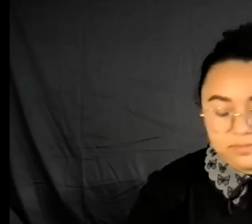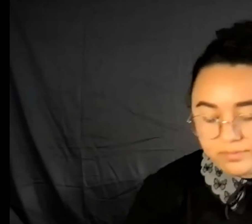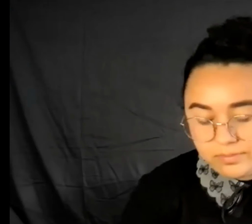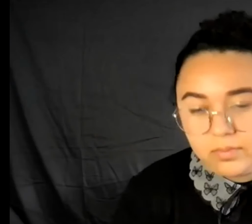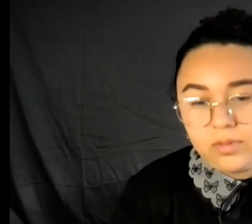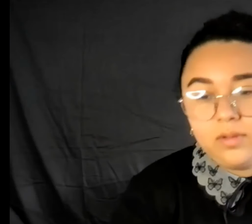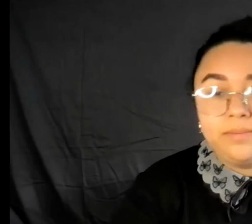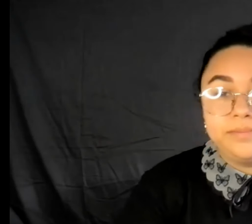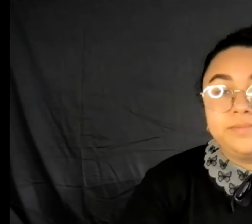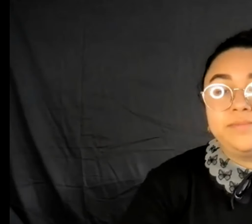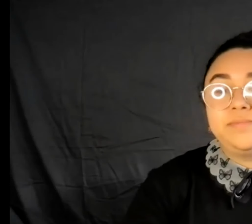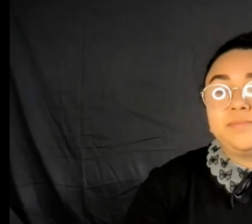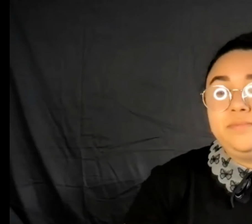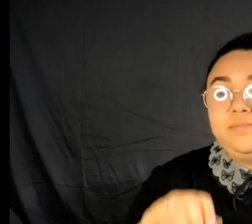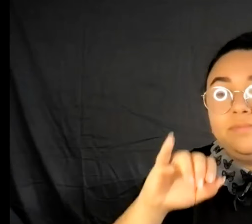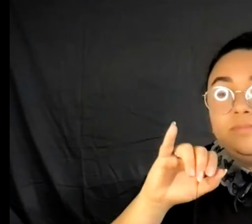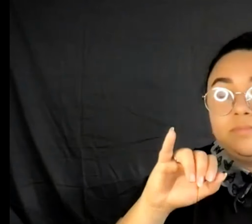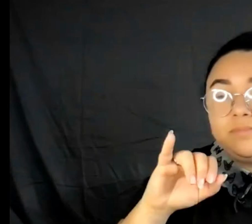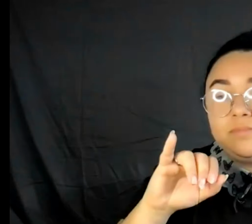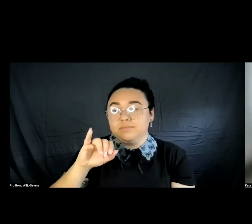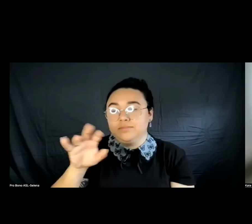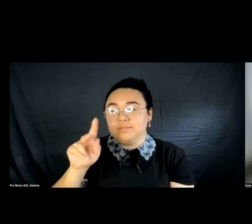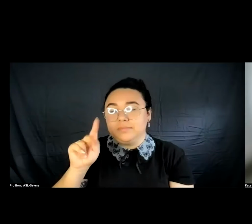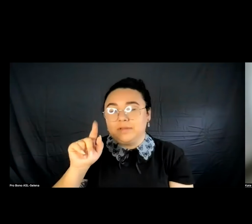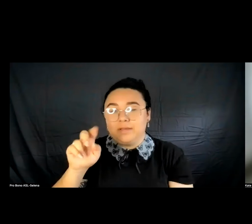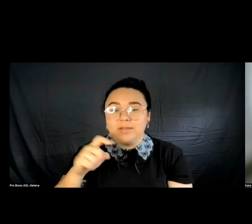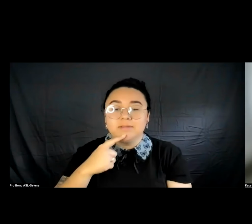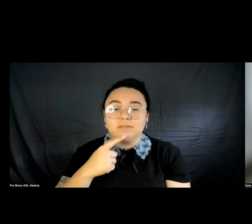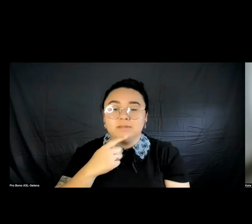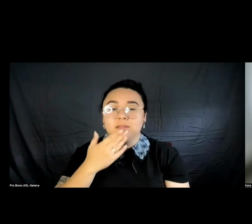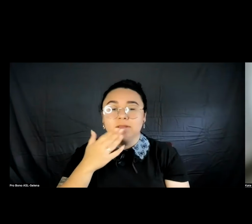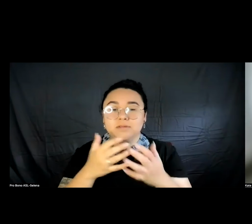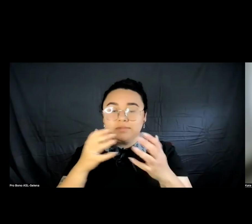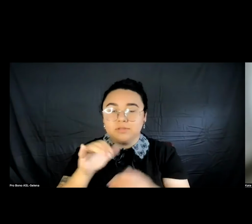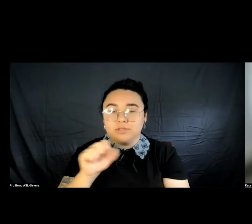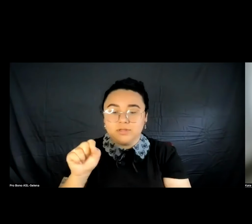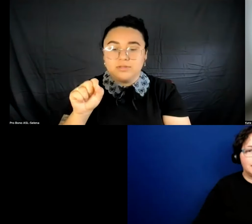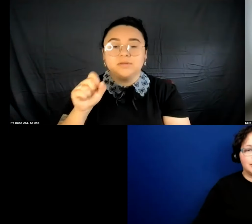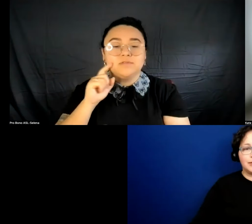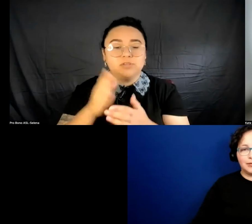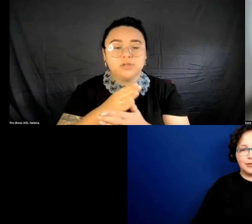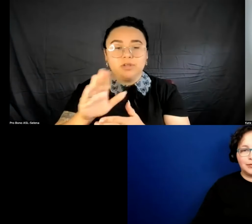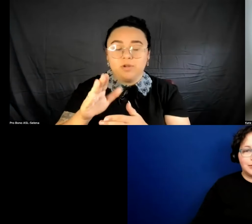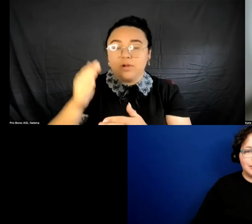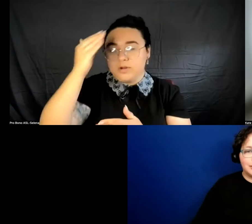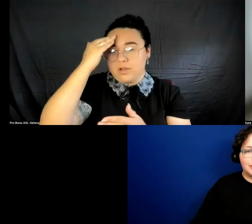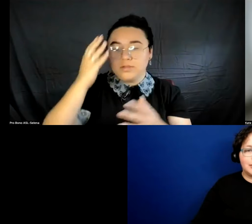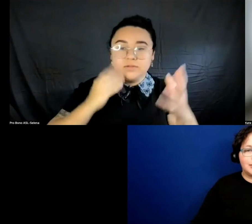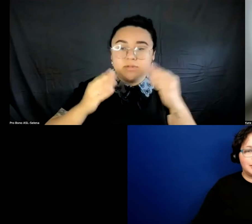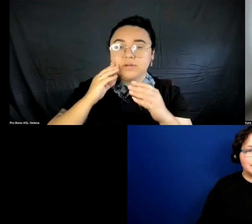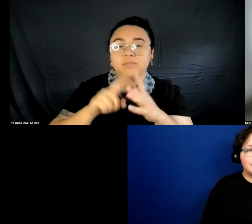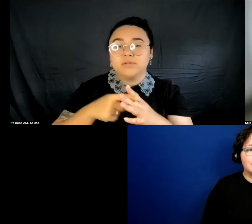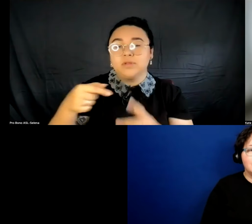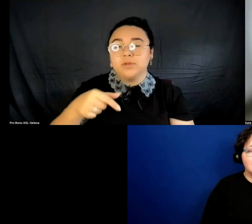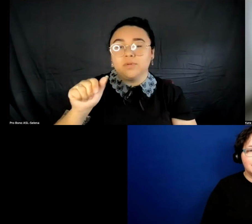All right. Thank you so much, Jes, for sharing your knowledge and experience with us. I'm going to start off the Q&A portion